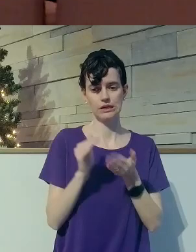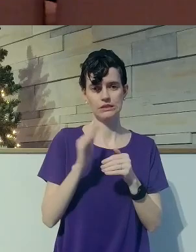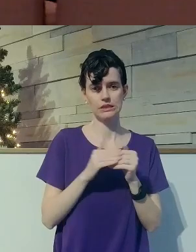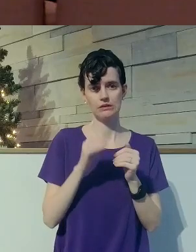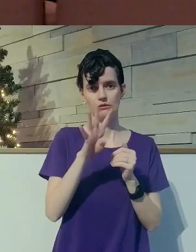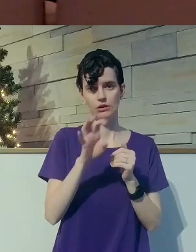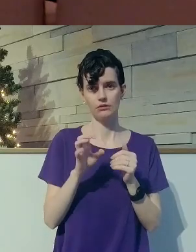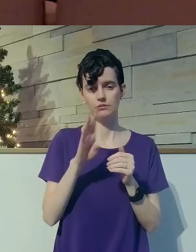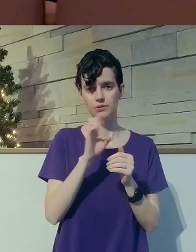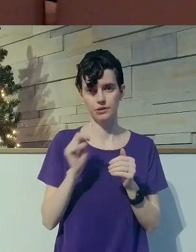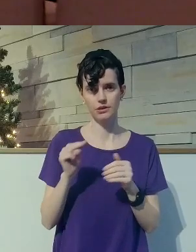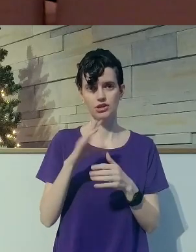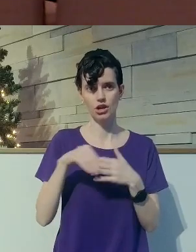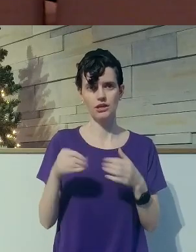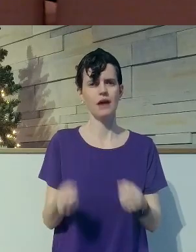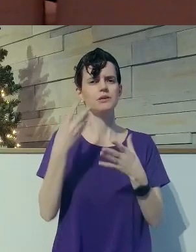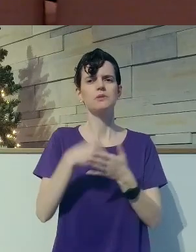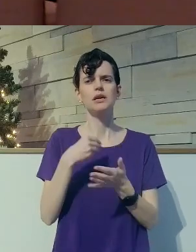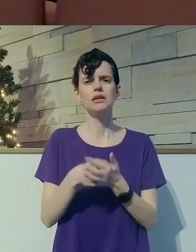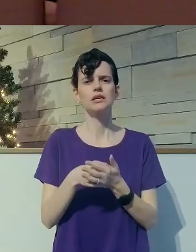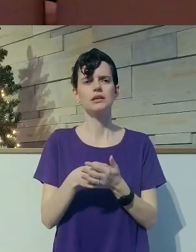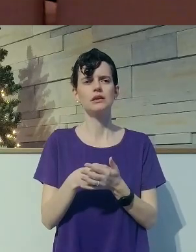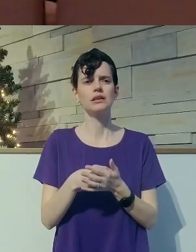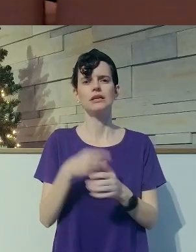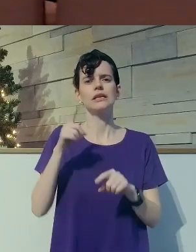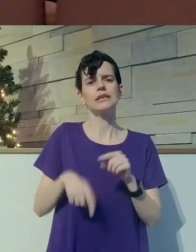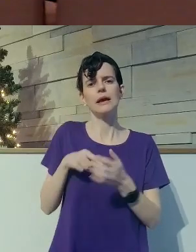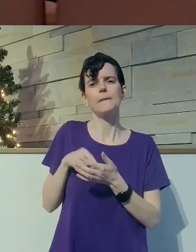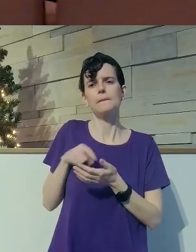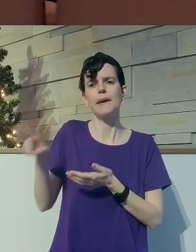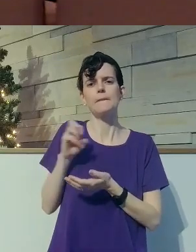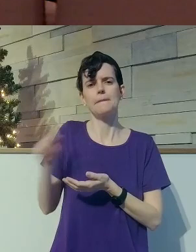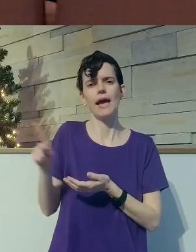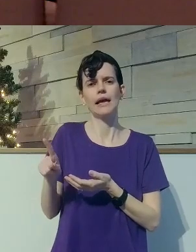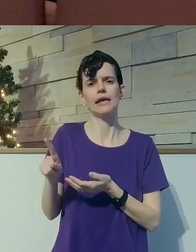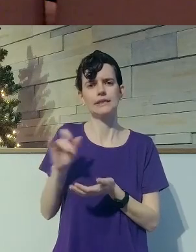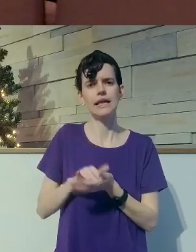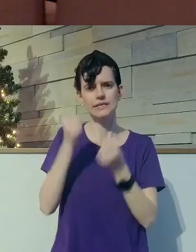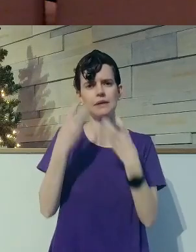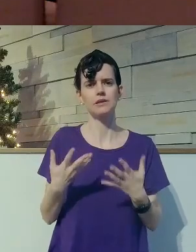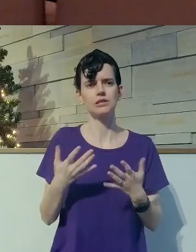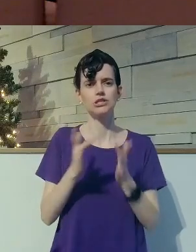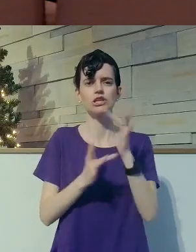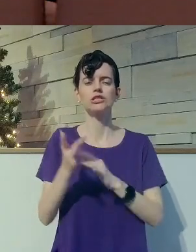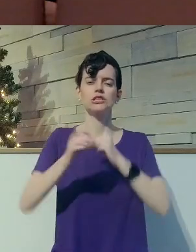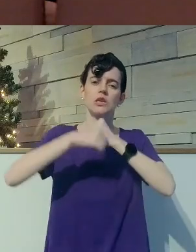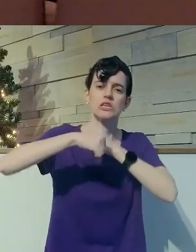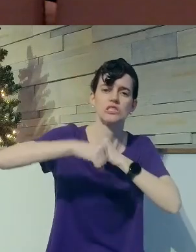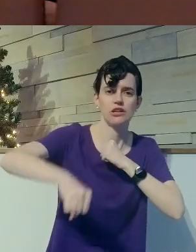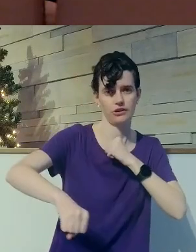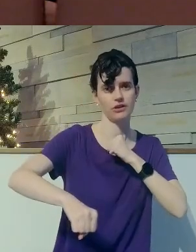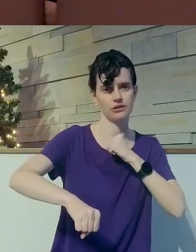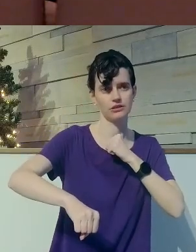$400 billion. How much money is that? It's an amount of money that cannot be paid back. That's how much. Jesus is using exaggeration